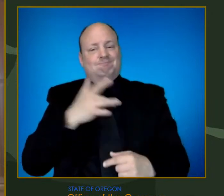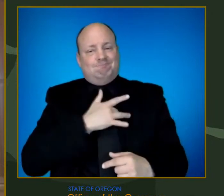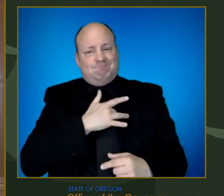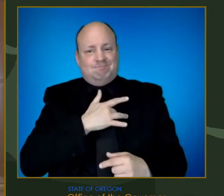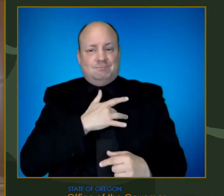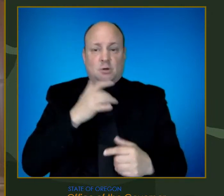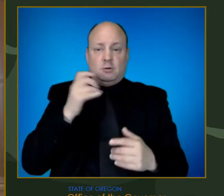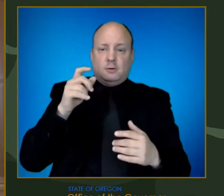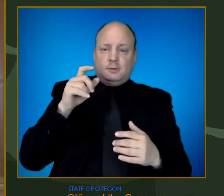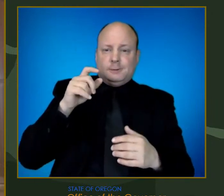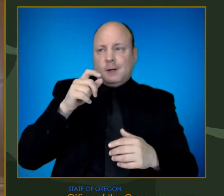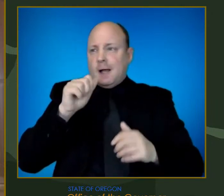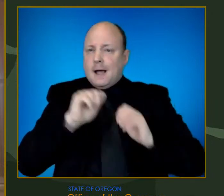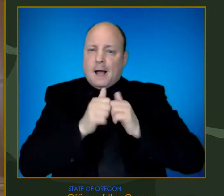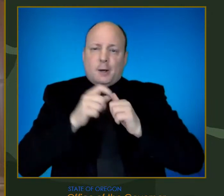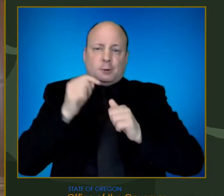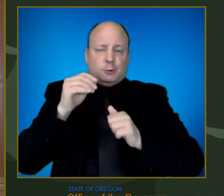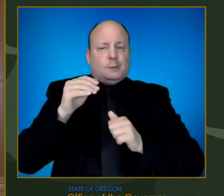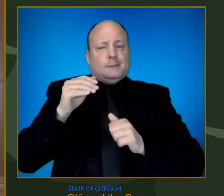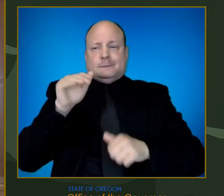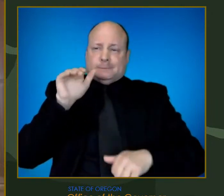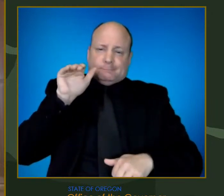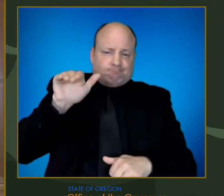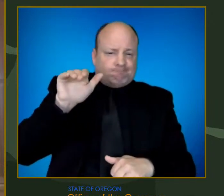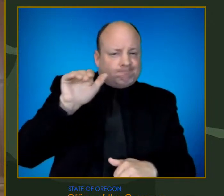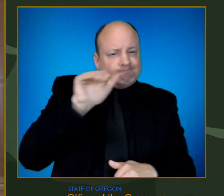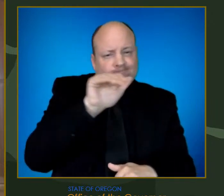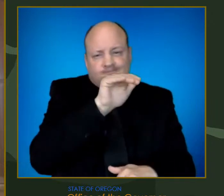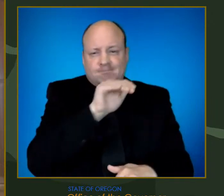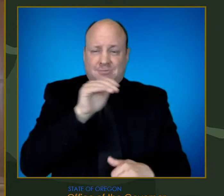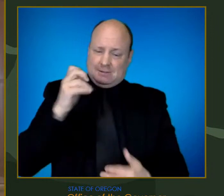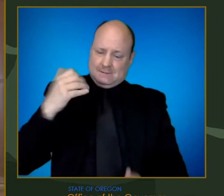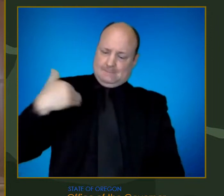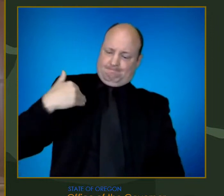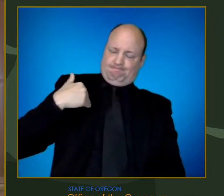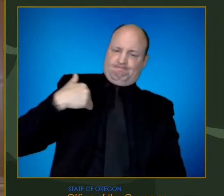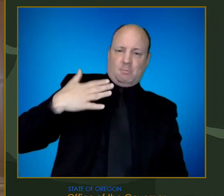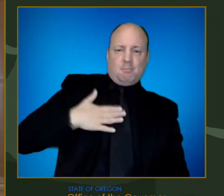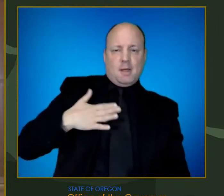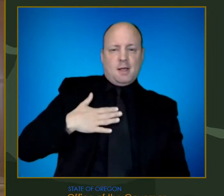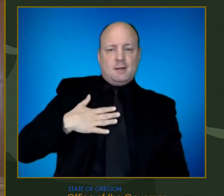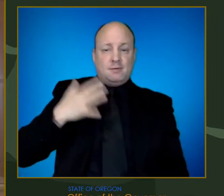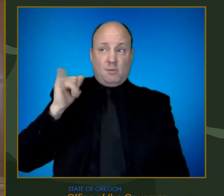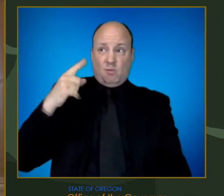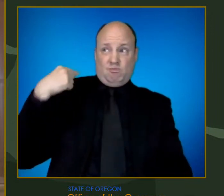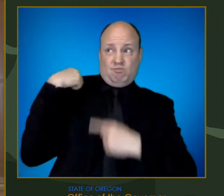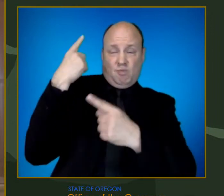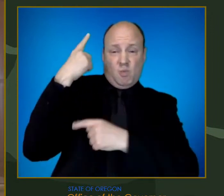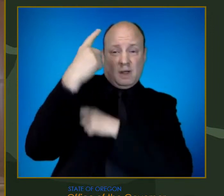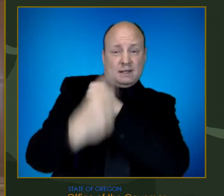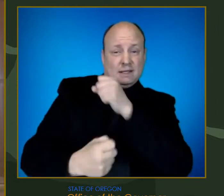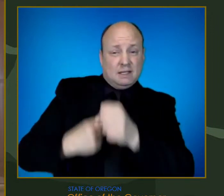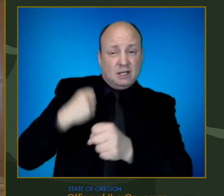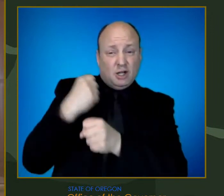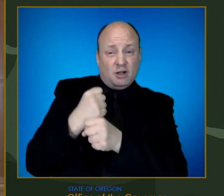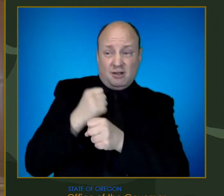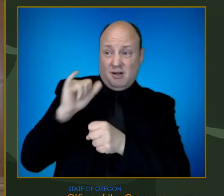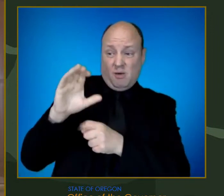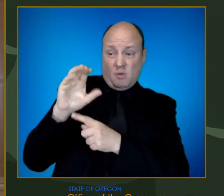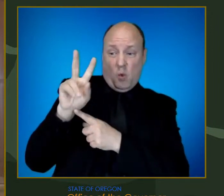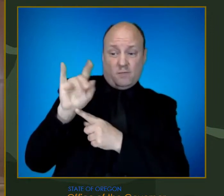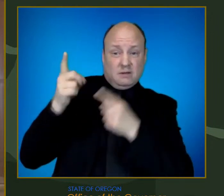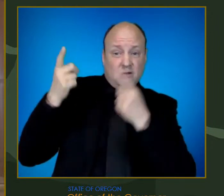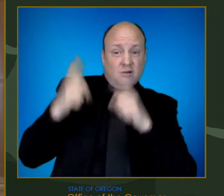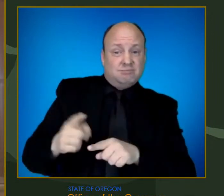It's been just over a year since the first COVID case hit Oregon. Today, as the state exceeds more than 700